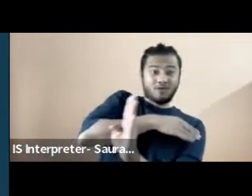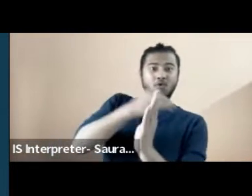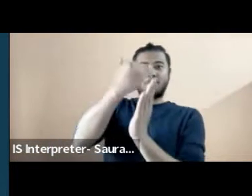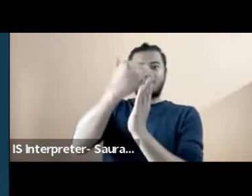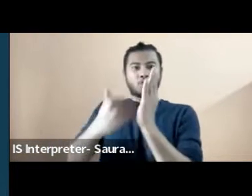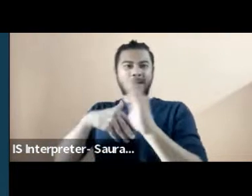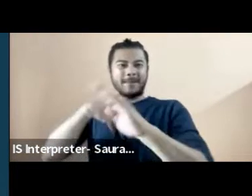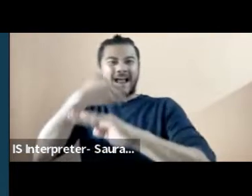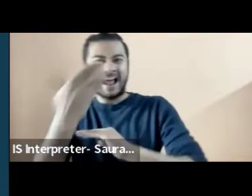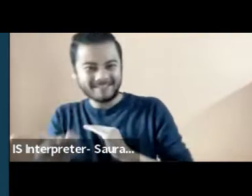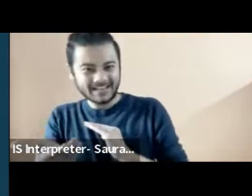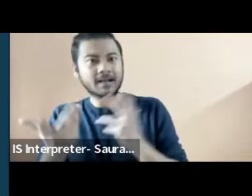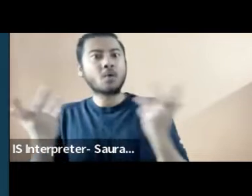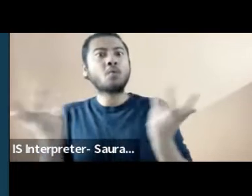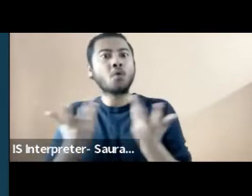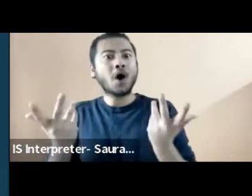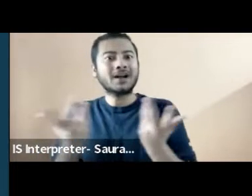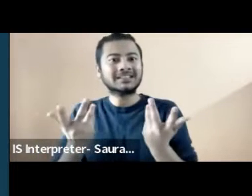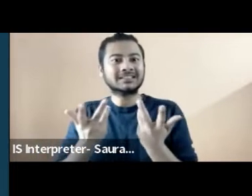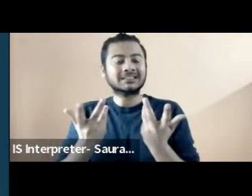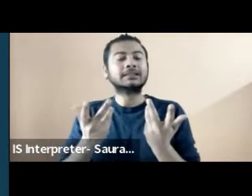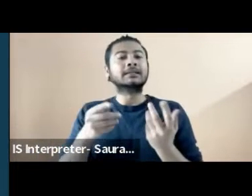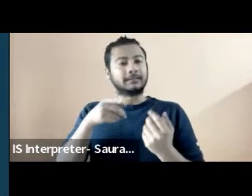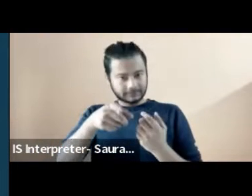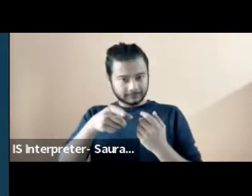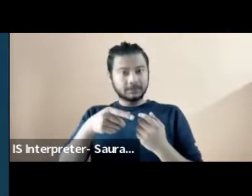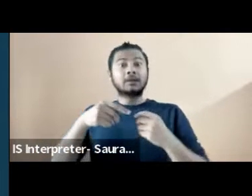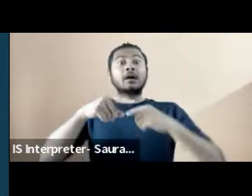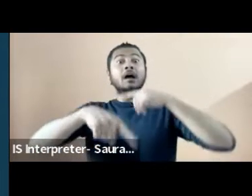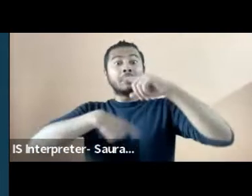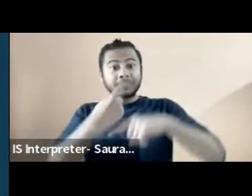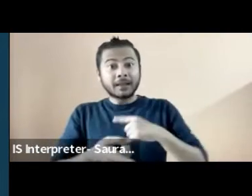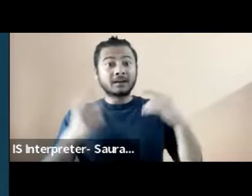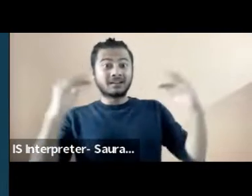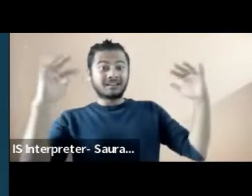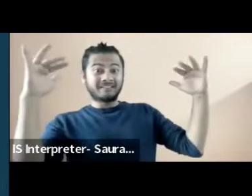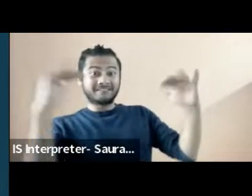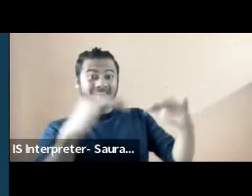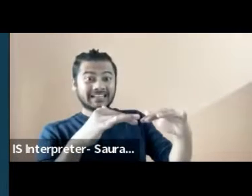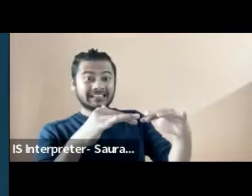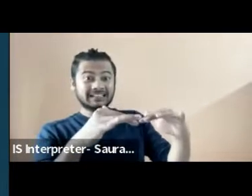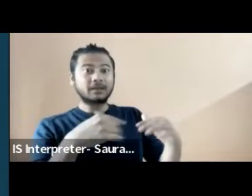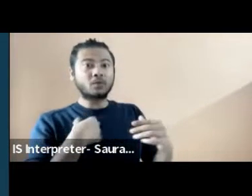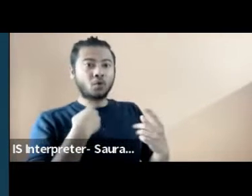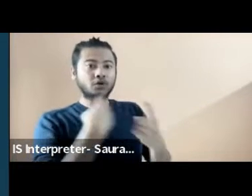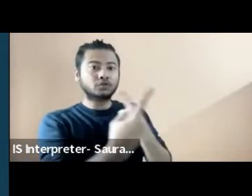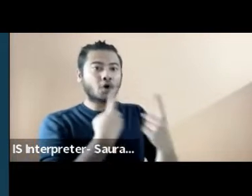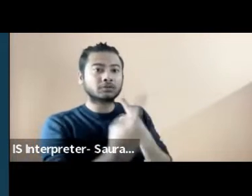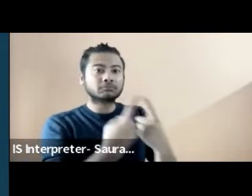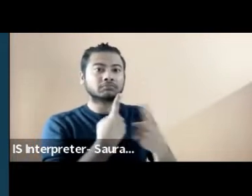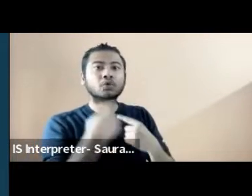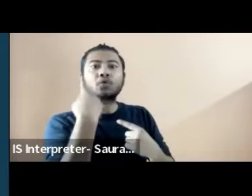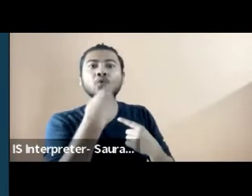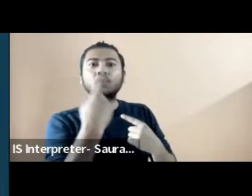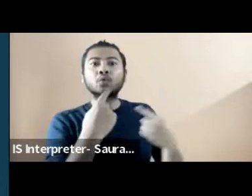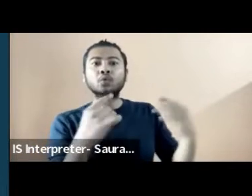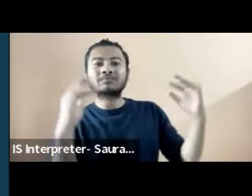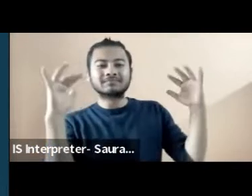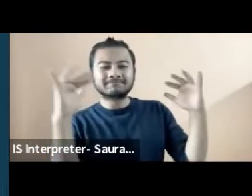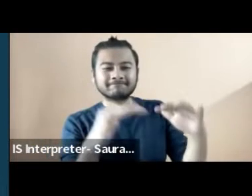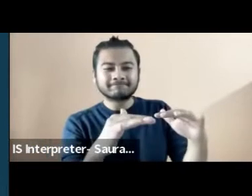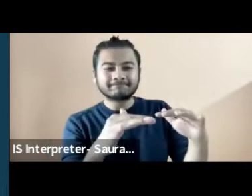identify witnesses for the seminar, and we referred to government documentations, and we also reached out to our network